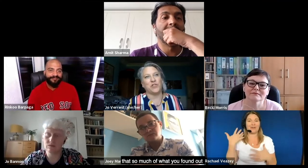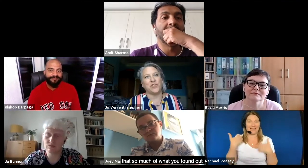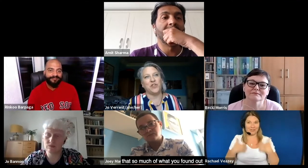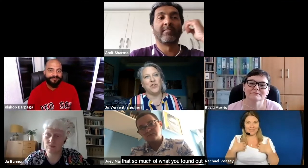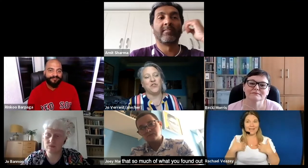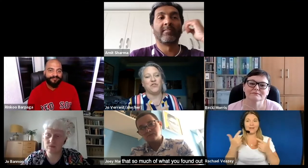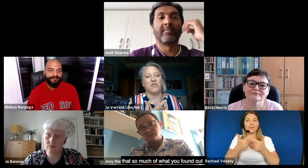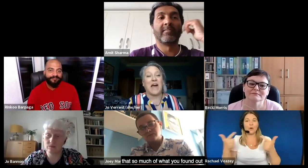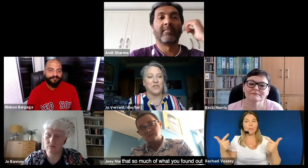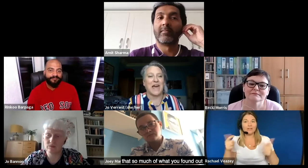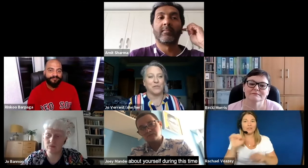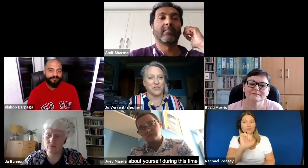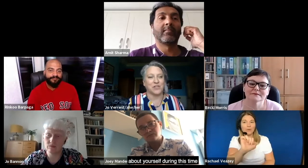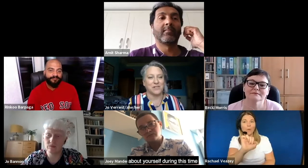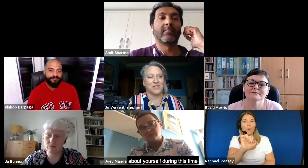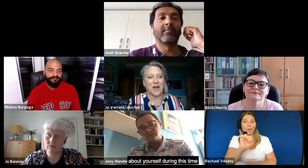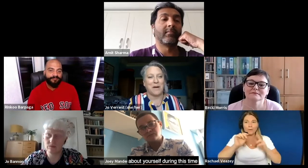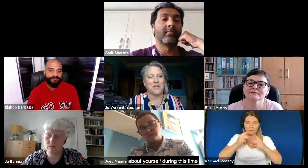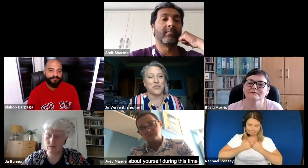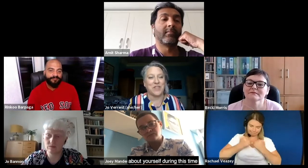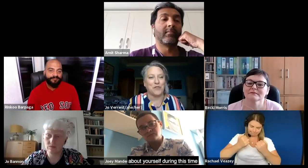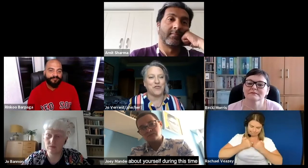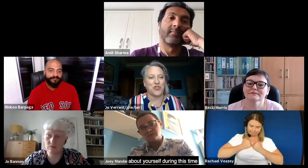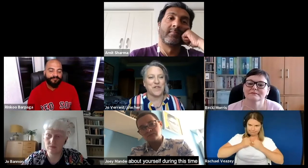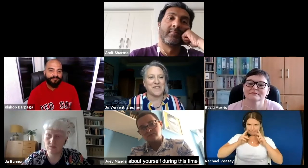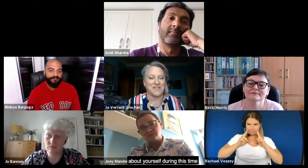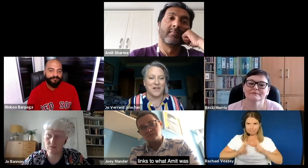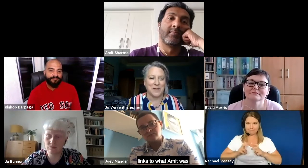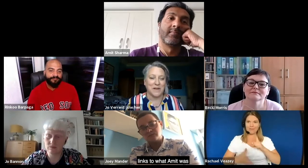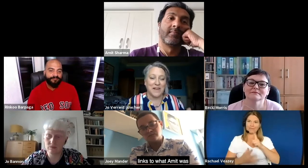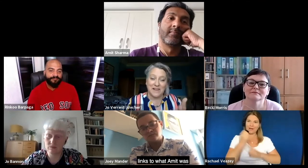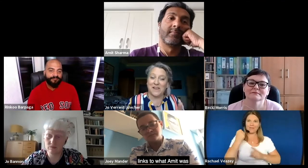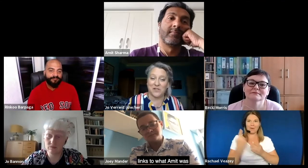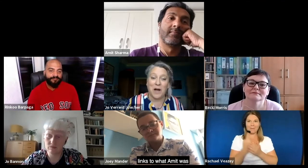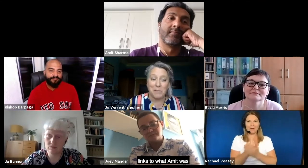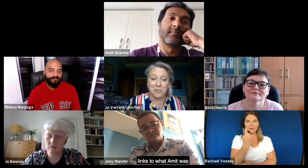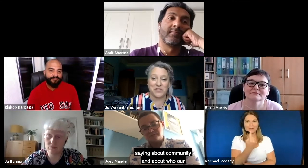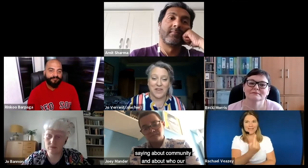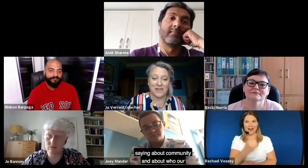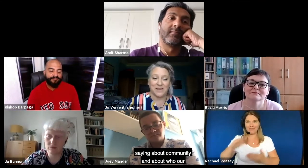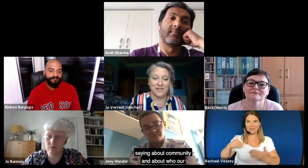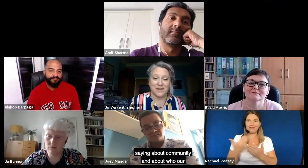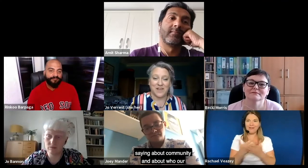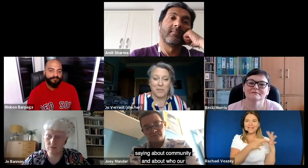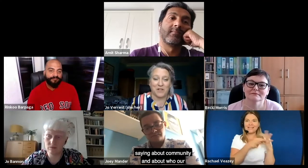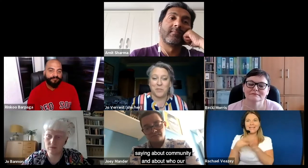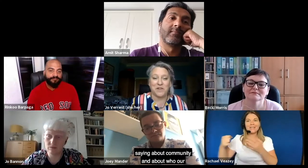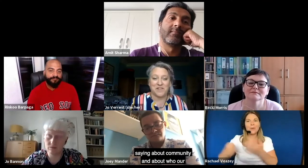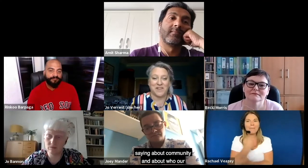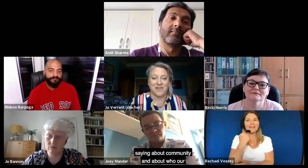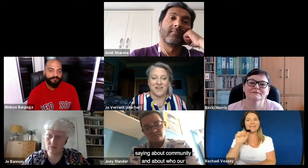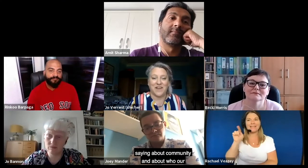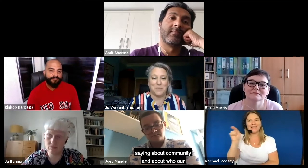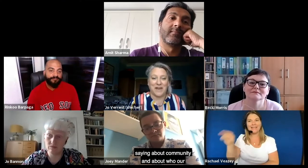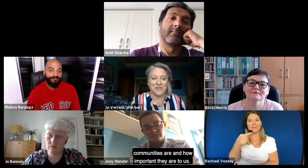what you found out about yourself during this time links to what Amit was saying about